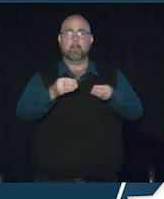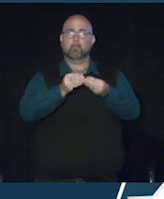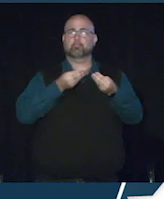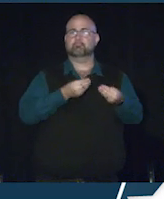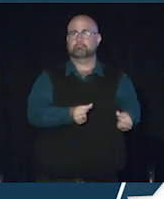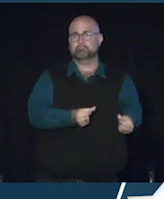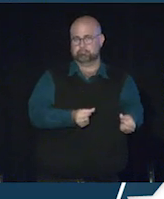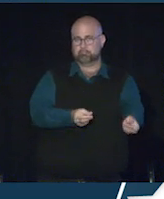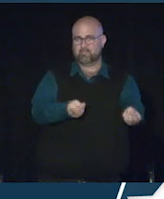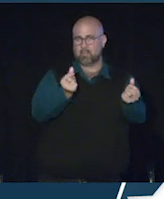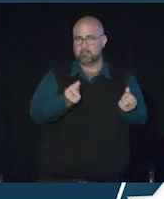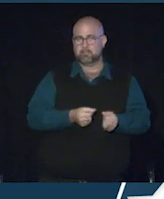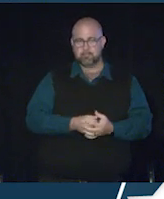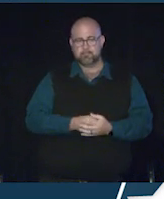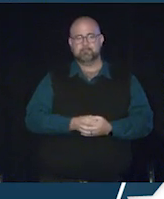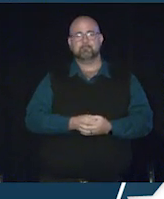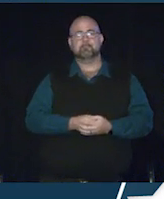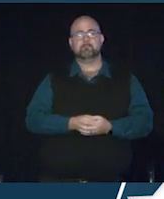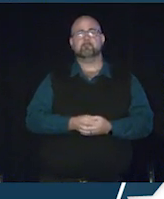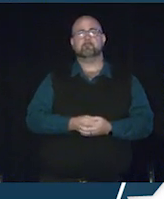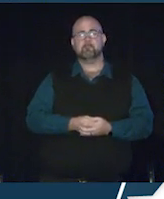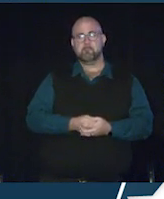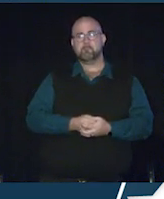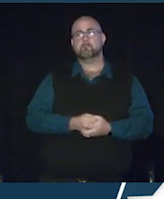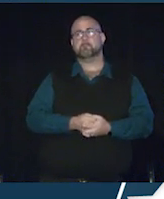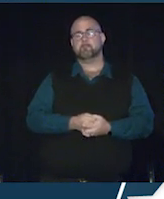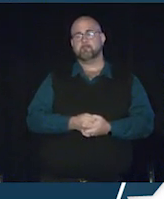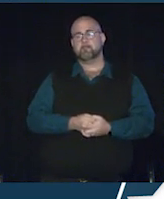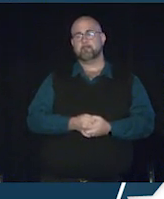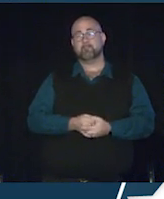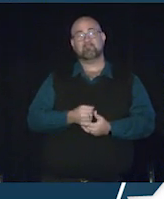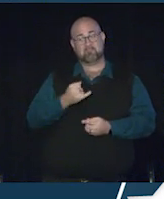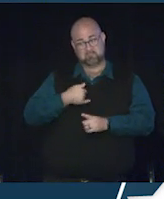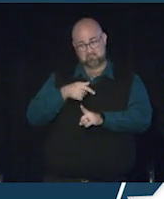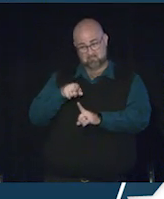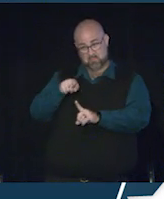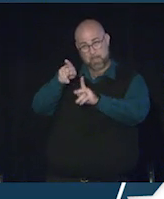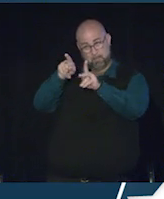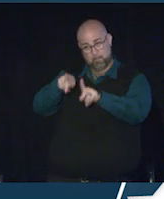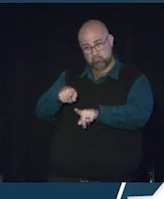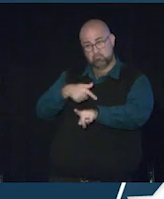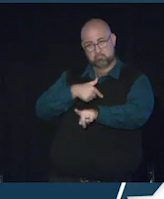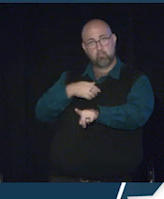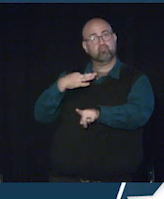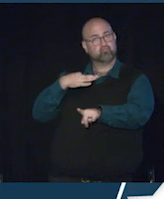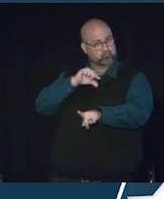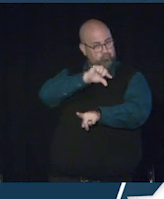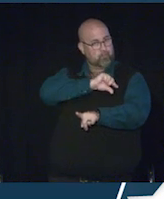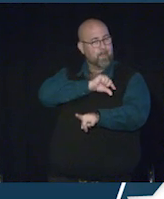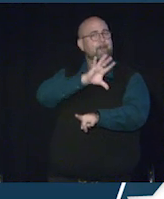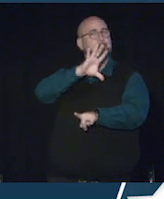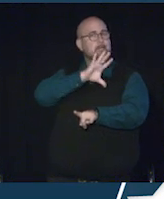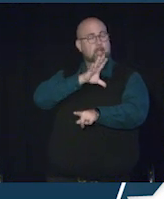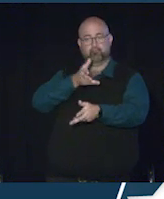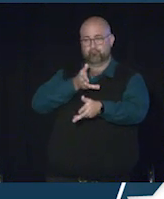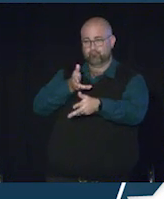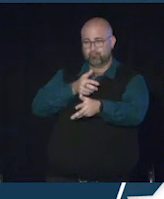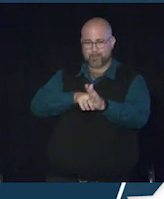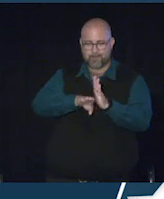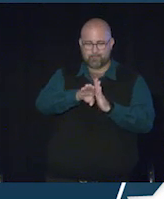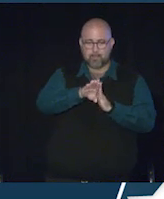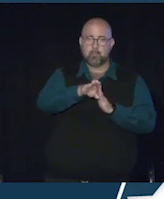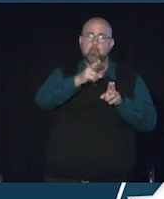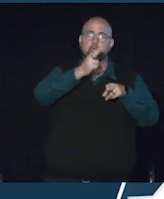move faster. Assuming the person is eligible, from there they would work with their counselor to develop what we